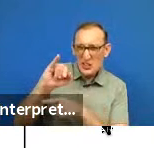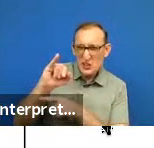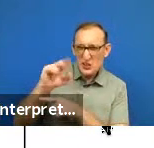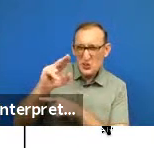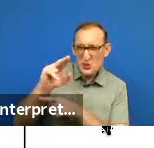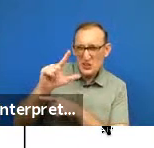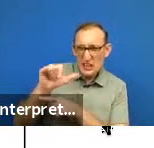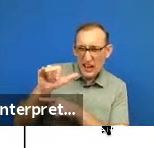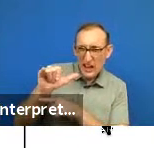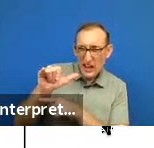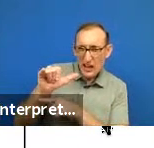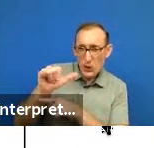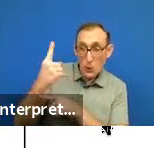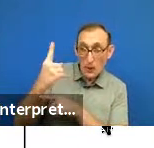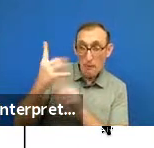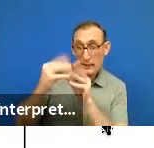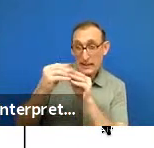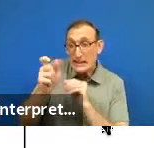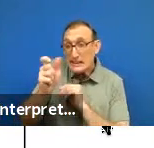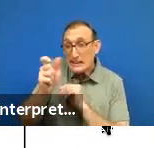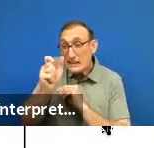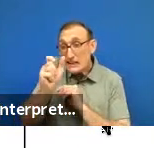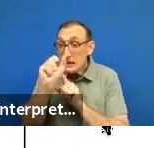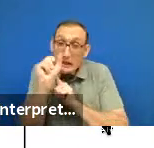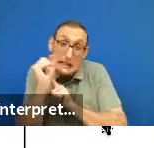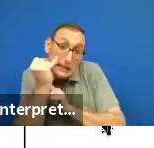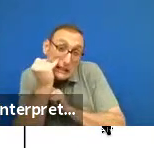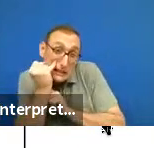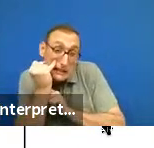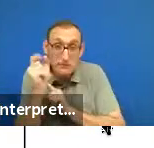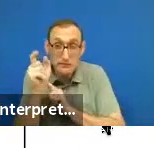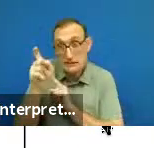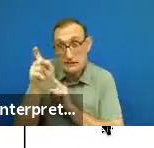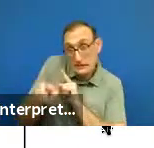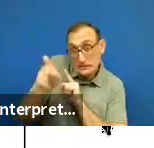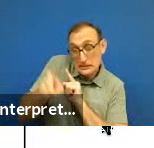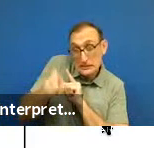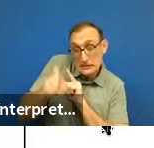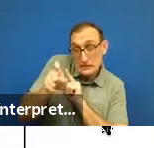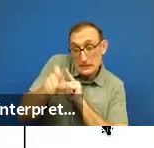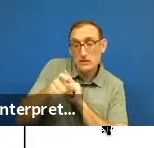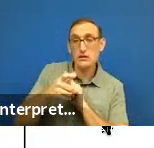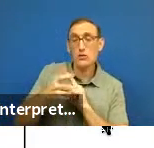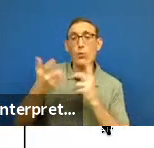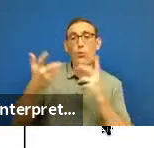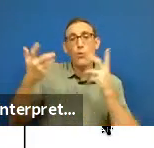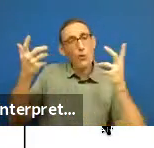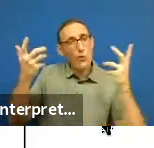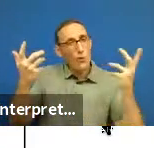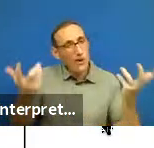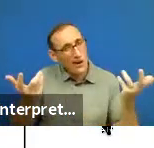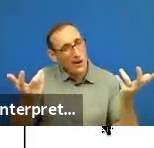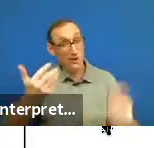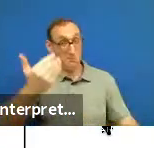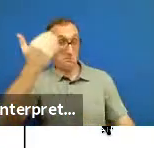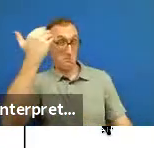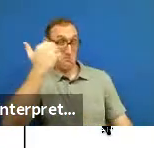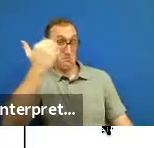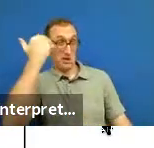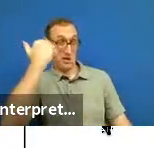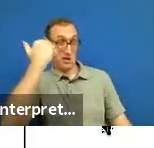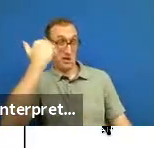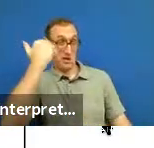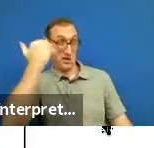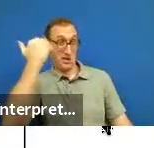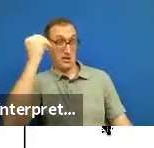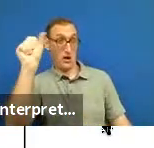need? In the past, Dr. Thomas can, it on other calendars, it